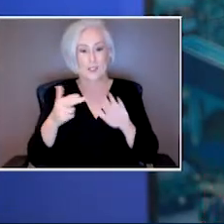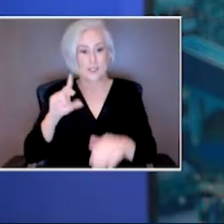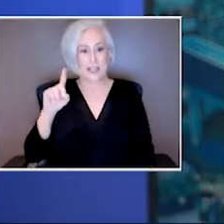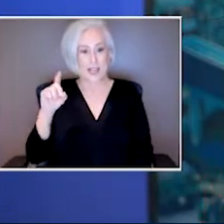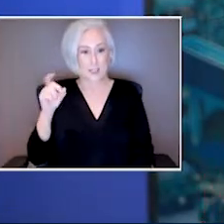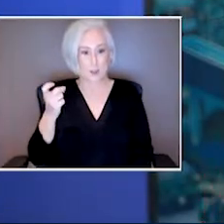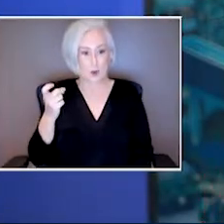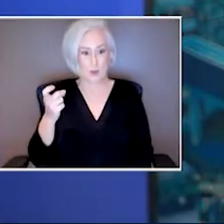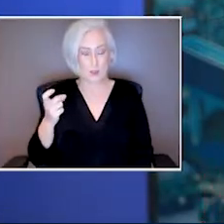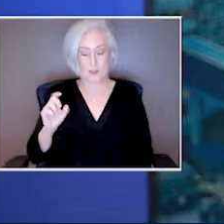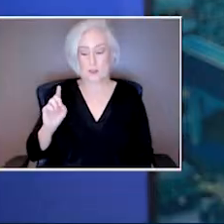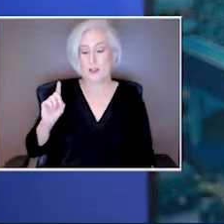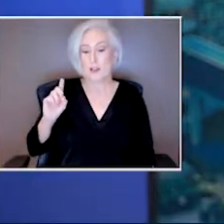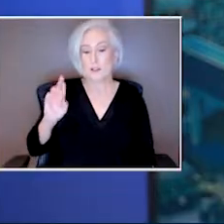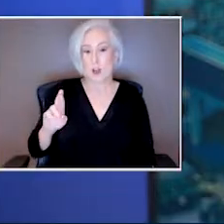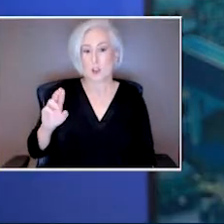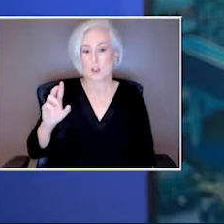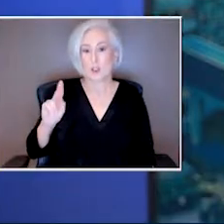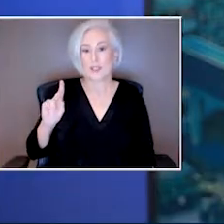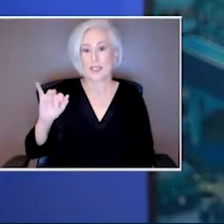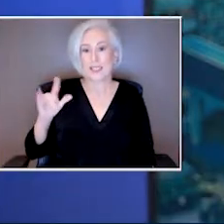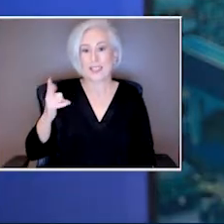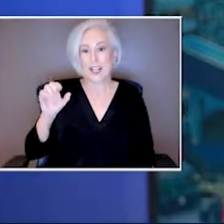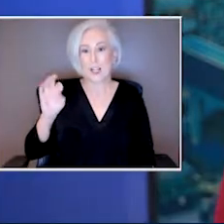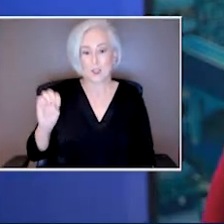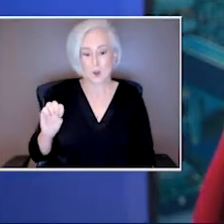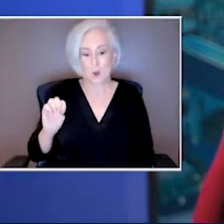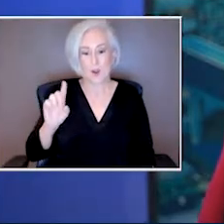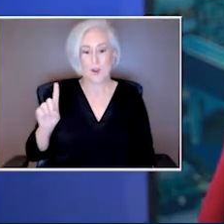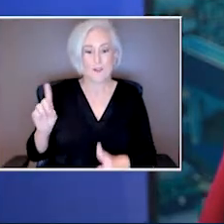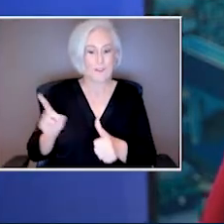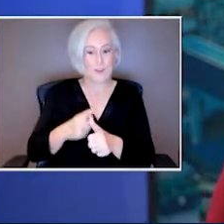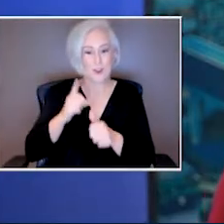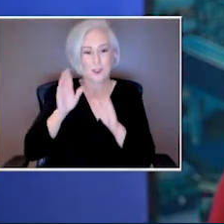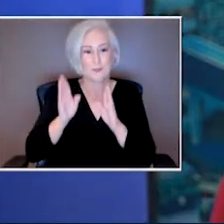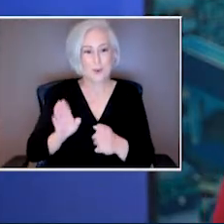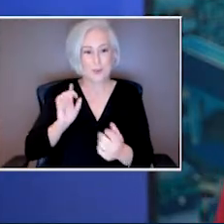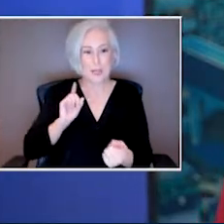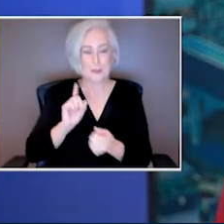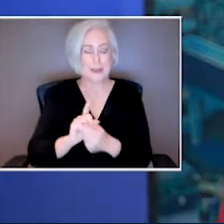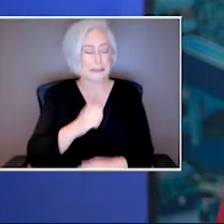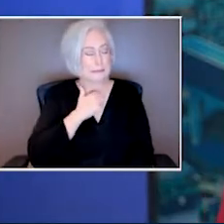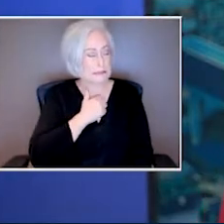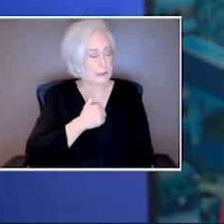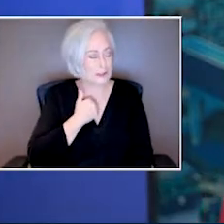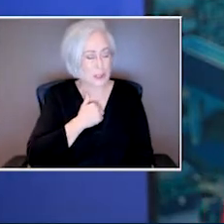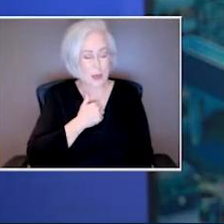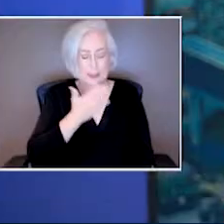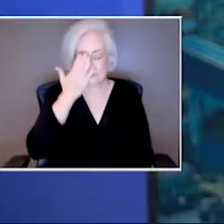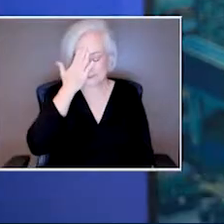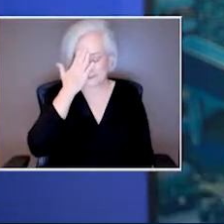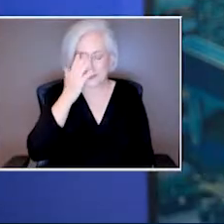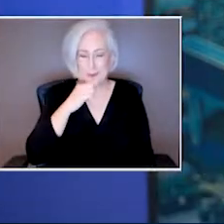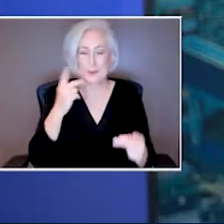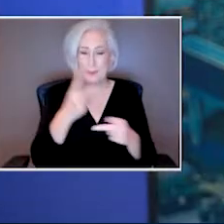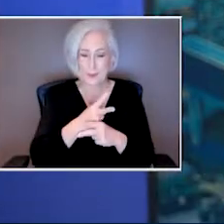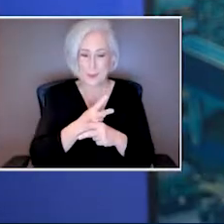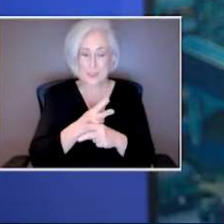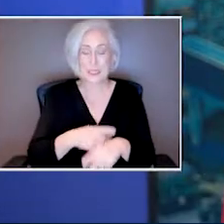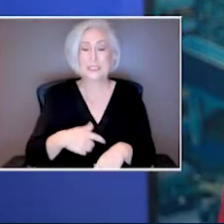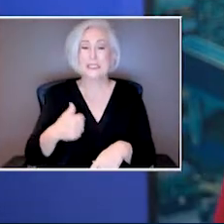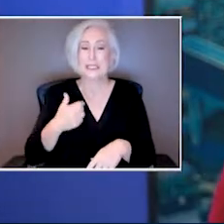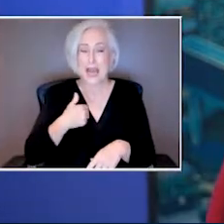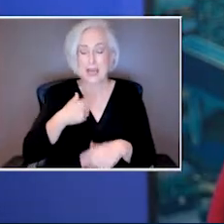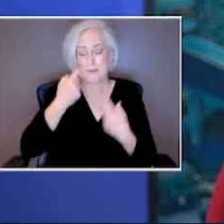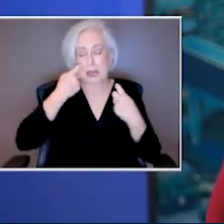with, and so sorry, because you probably got the worst of it. I definitely had my moments of